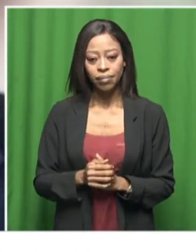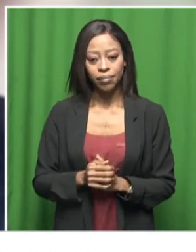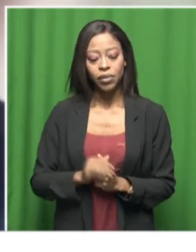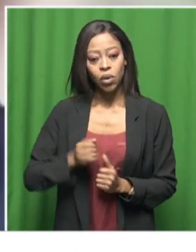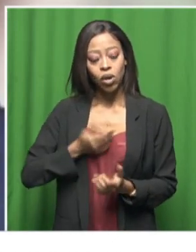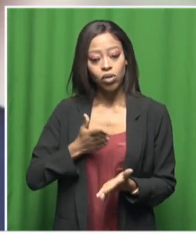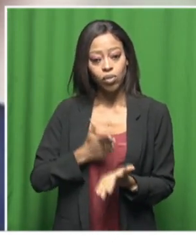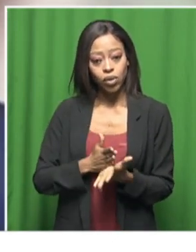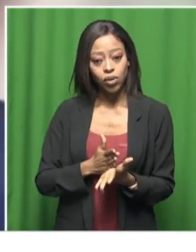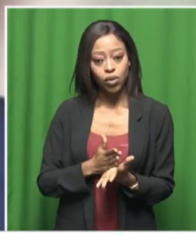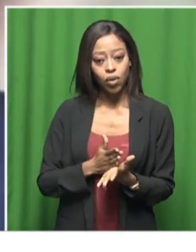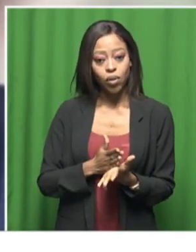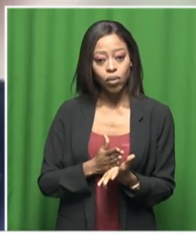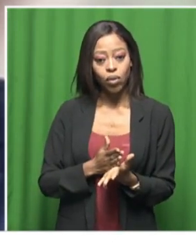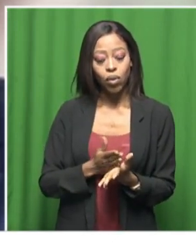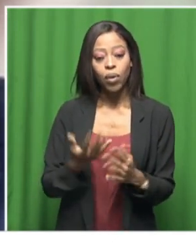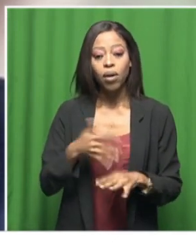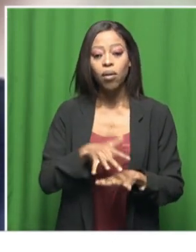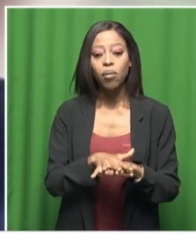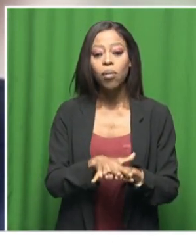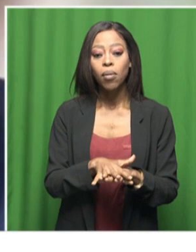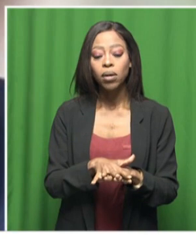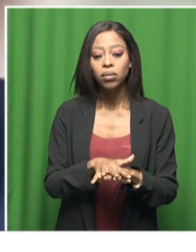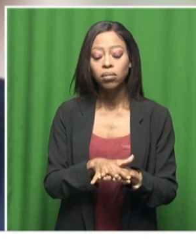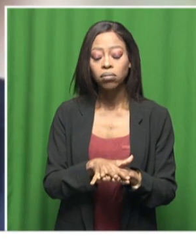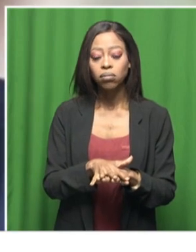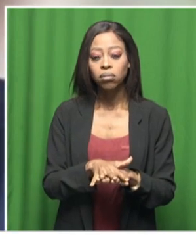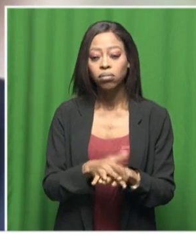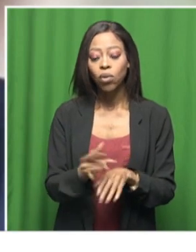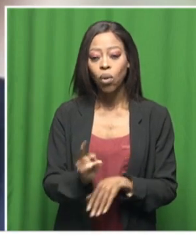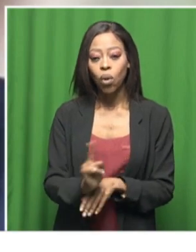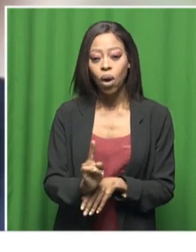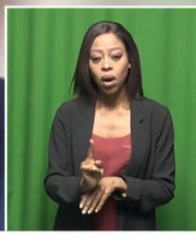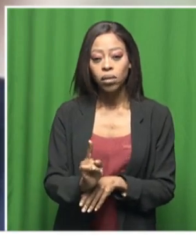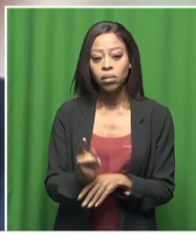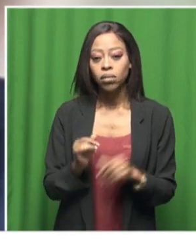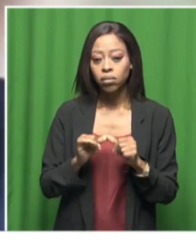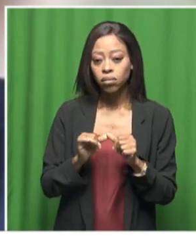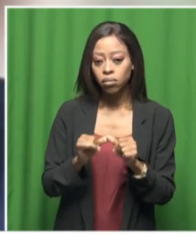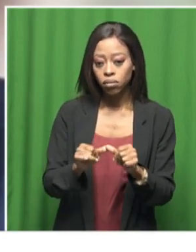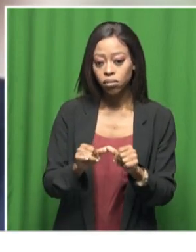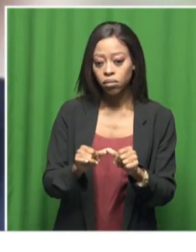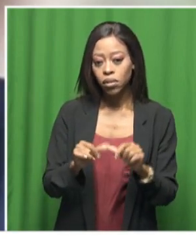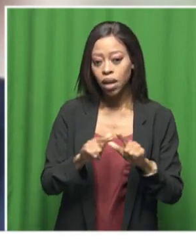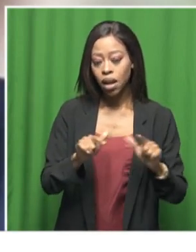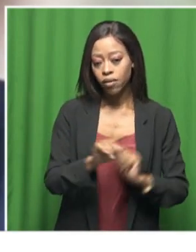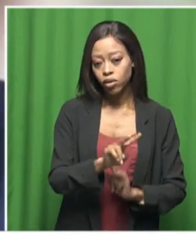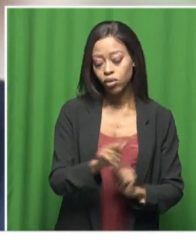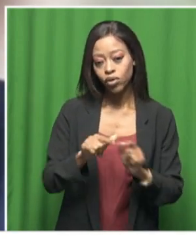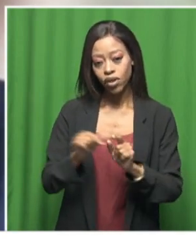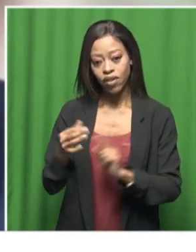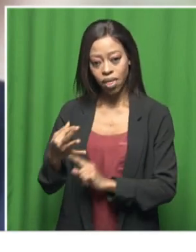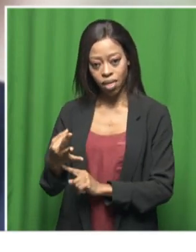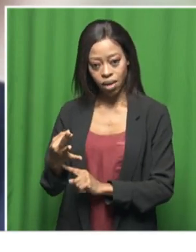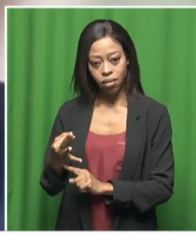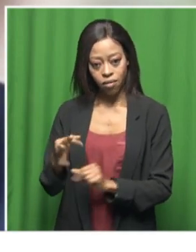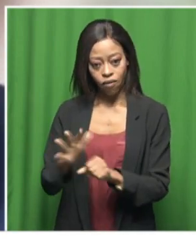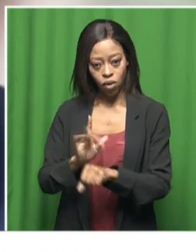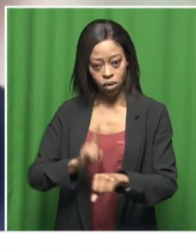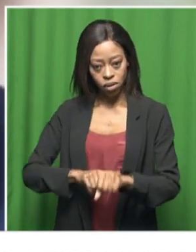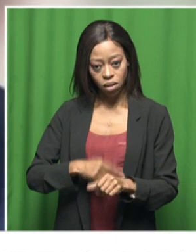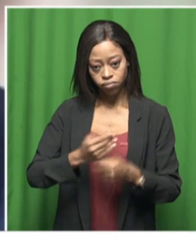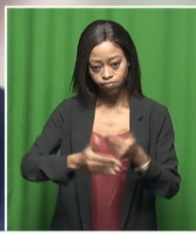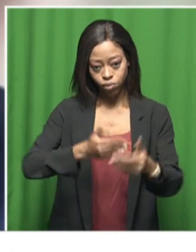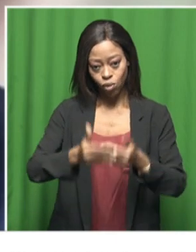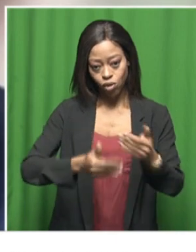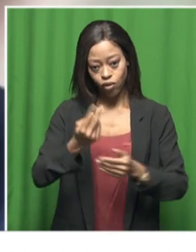by implementing some level of permanent stage of between stage 2 and 3 load shedding for the